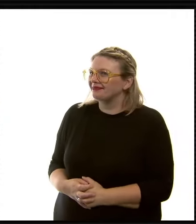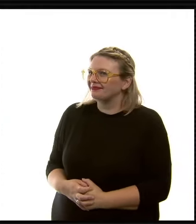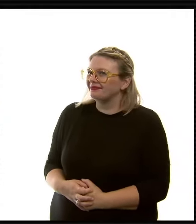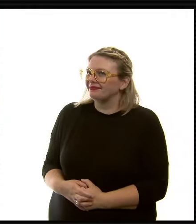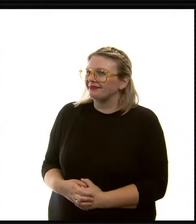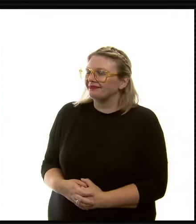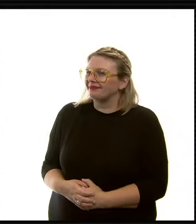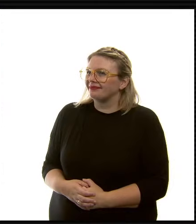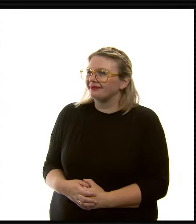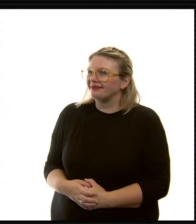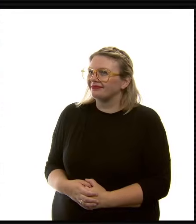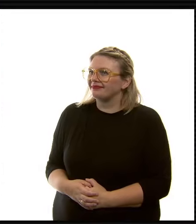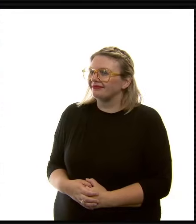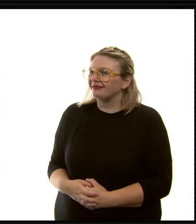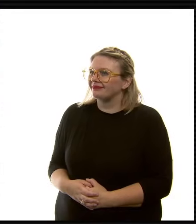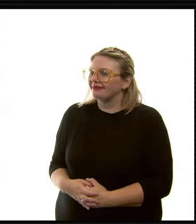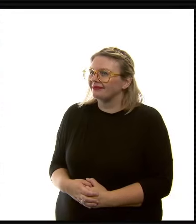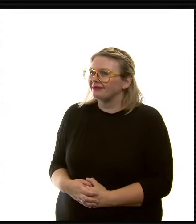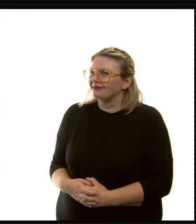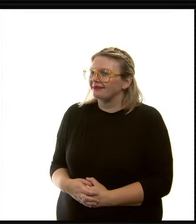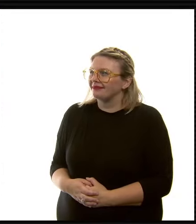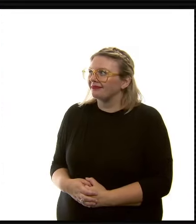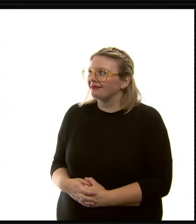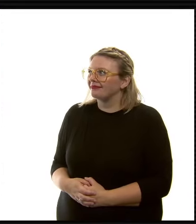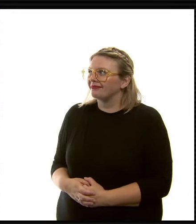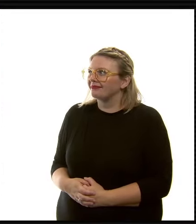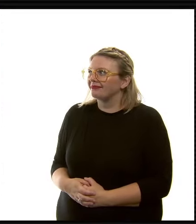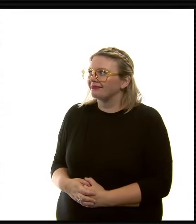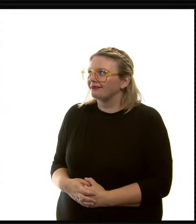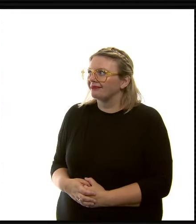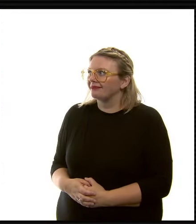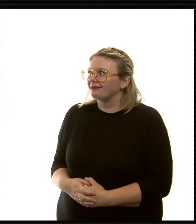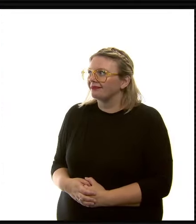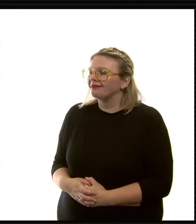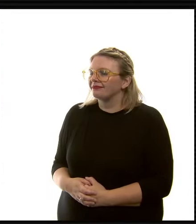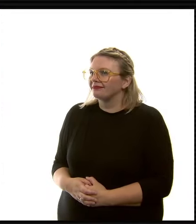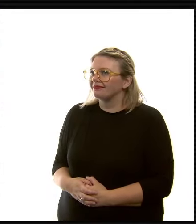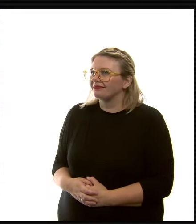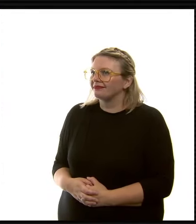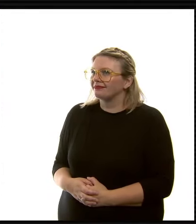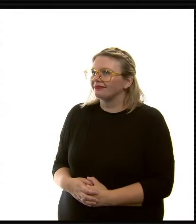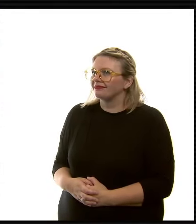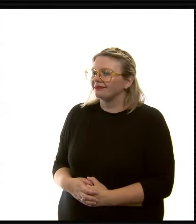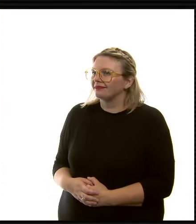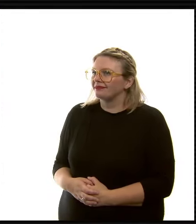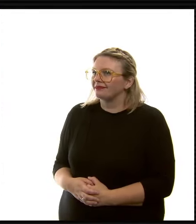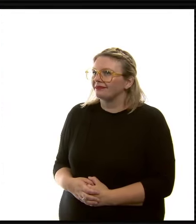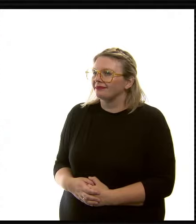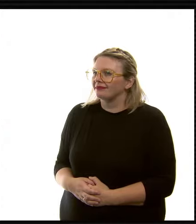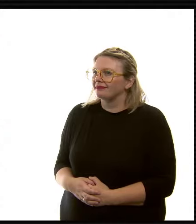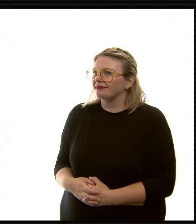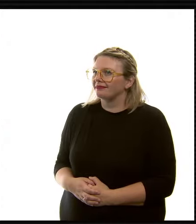gonna love me. You're gonna love me, you're gonna love me, you're gonna love me.